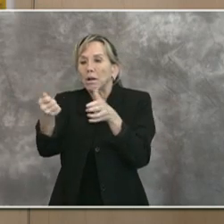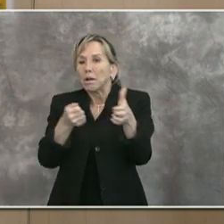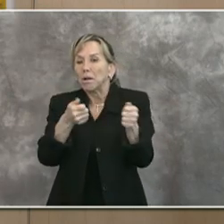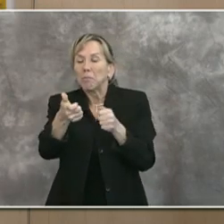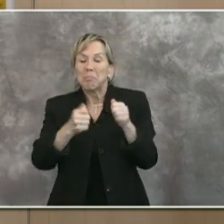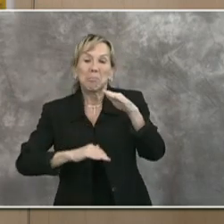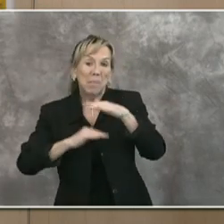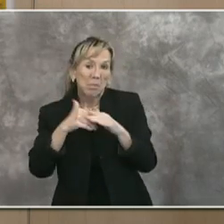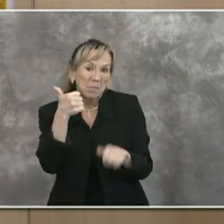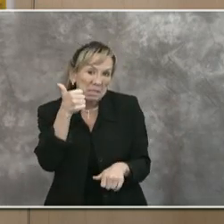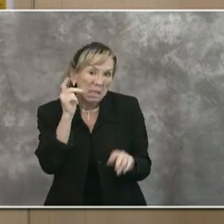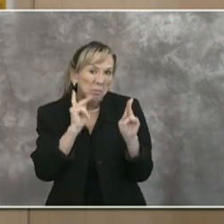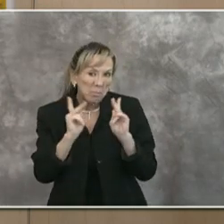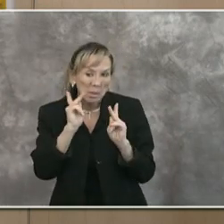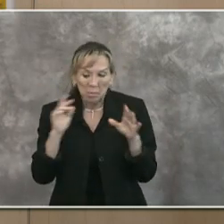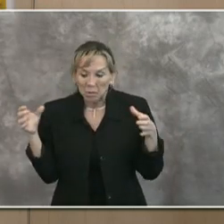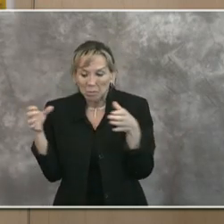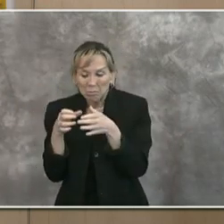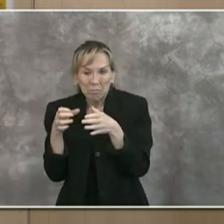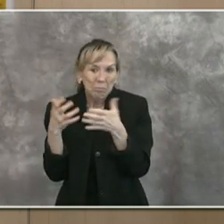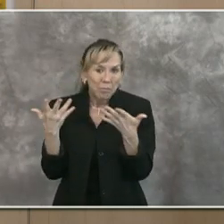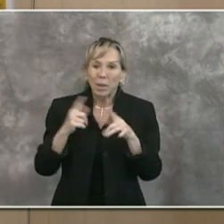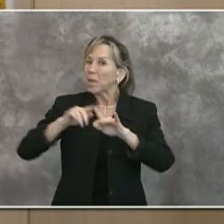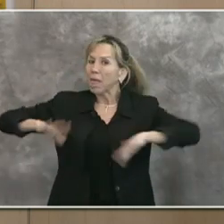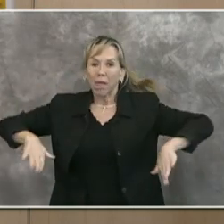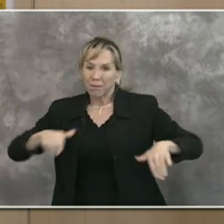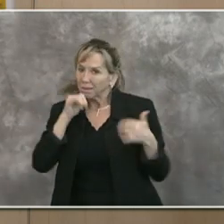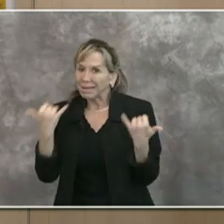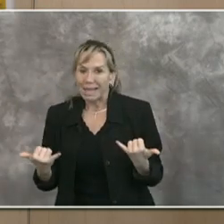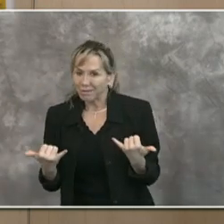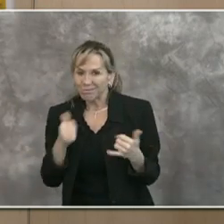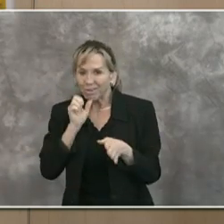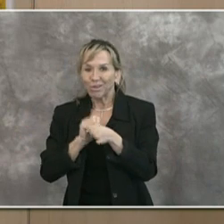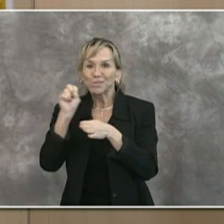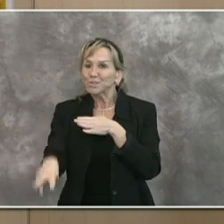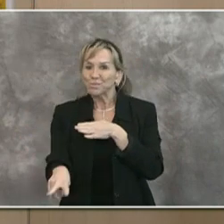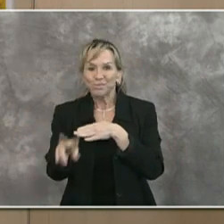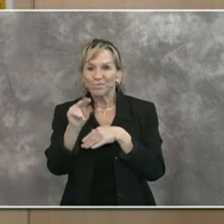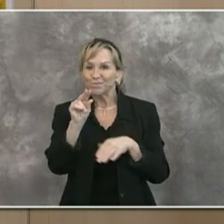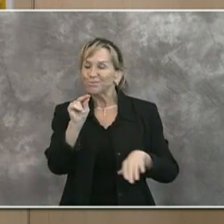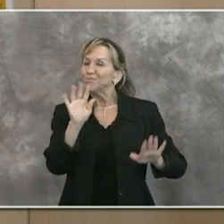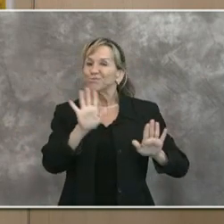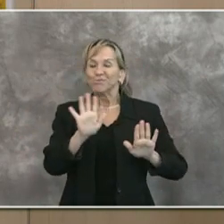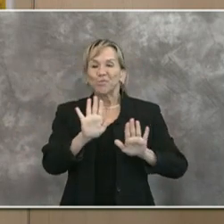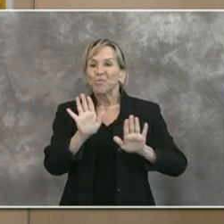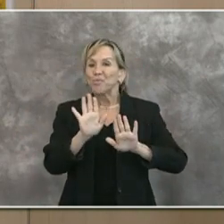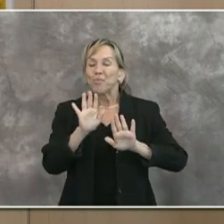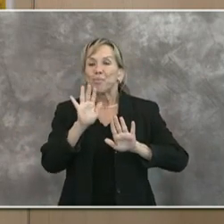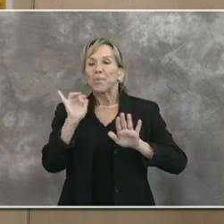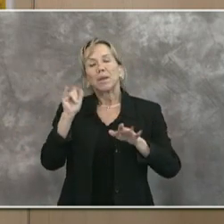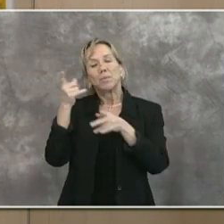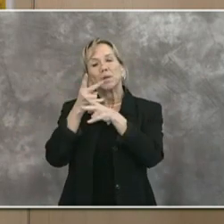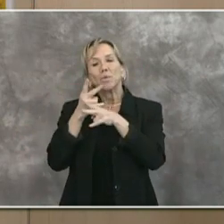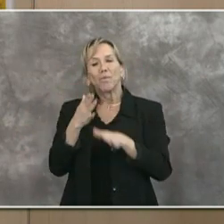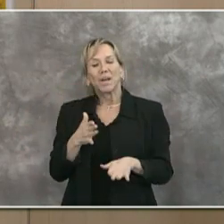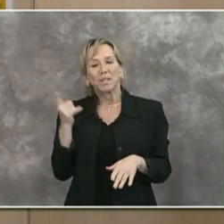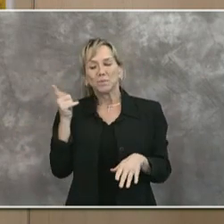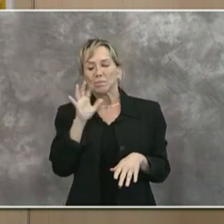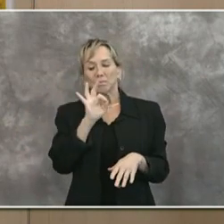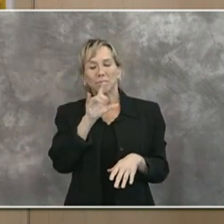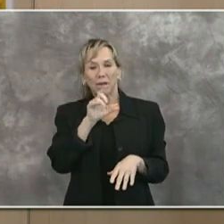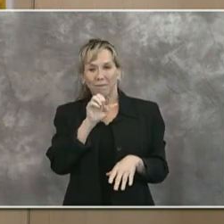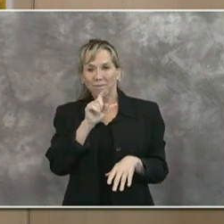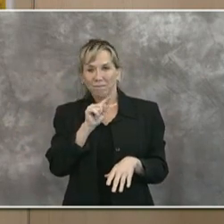to 10 people can gather. So we aren't there yet. As has already been stated by Supervisor Fletcher